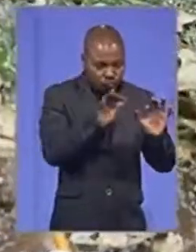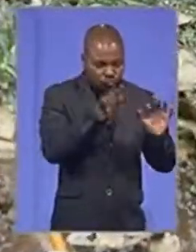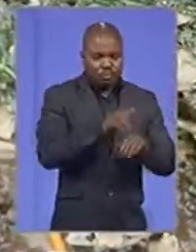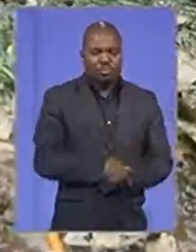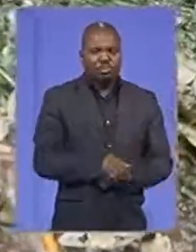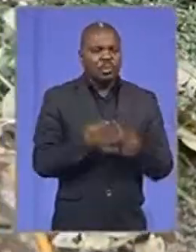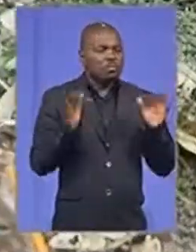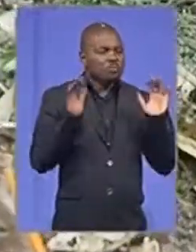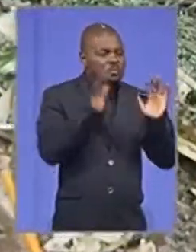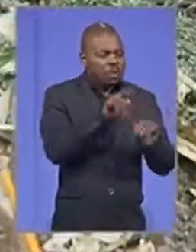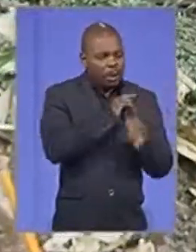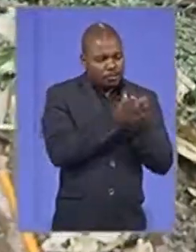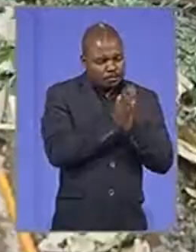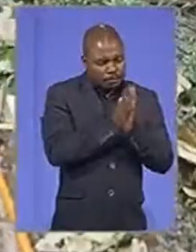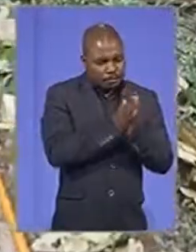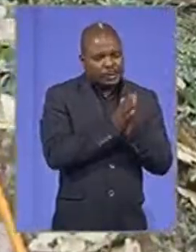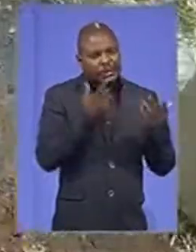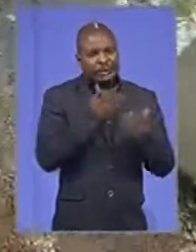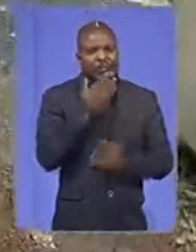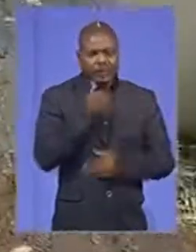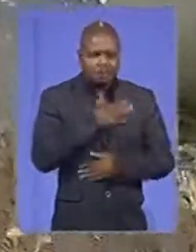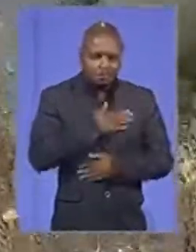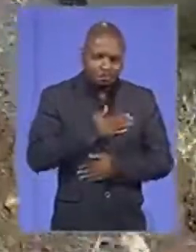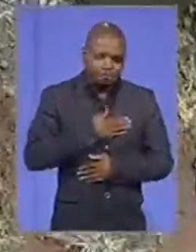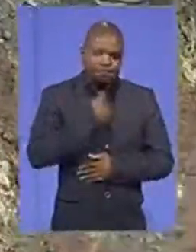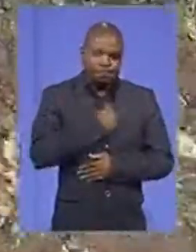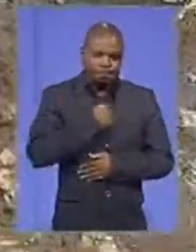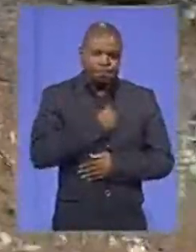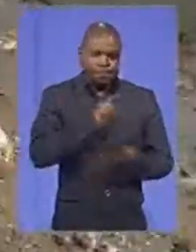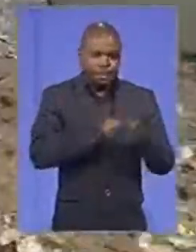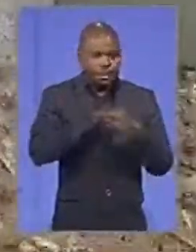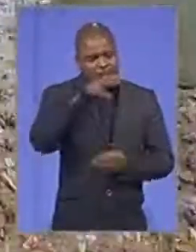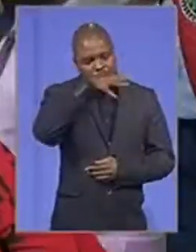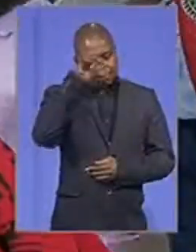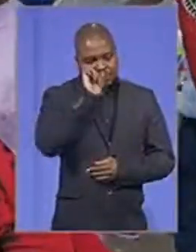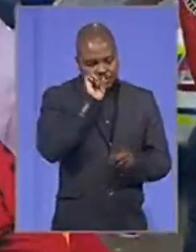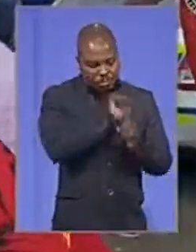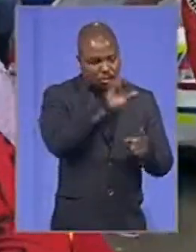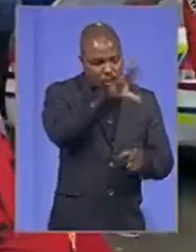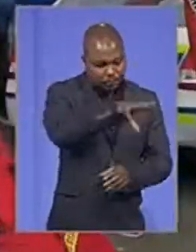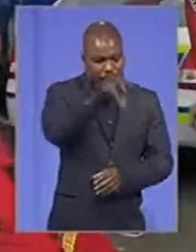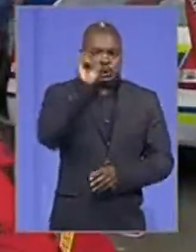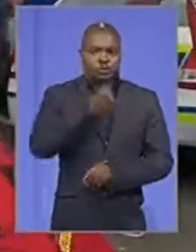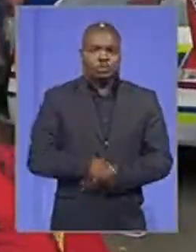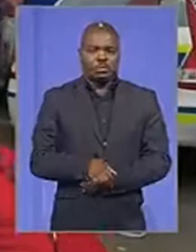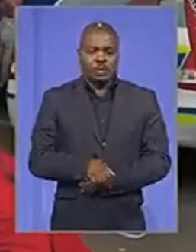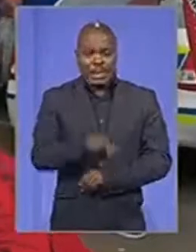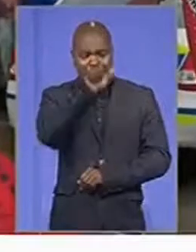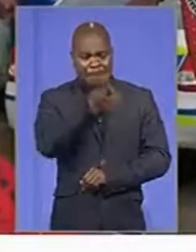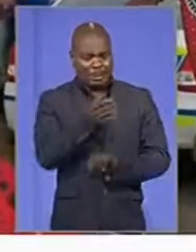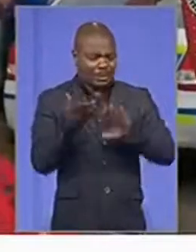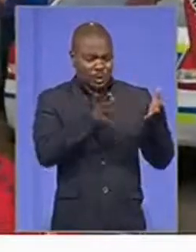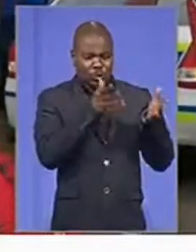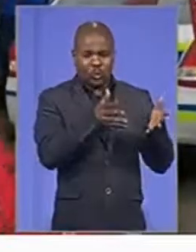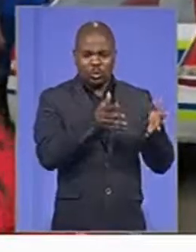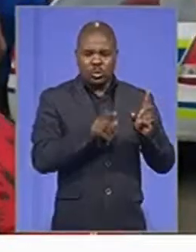Ba tlile ka kgopelo ya kwelo botlhoko le go tšea moya wa gagwe. No one deserves to die like that. So as healers,